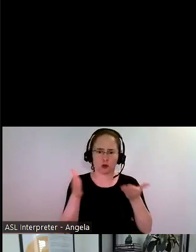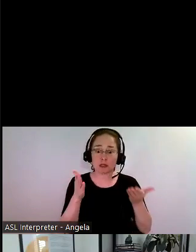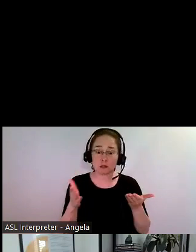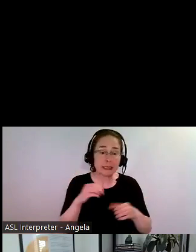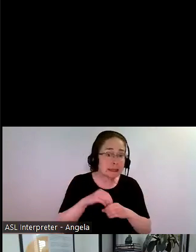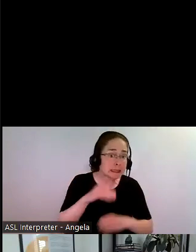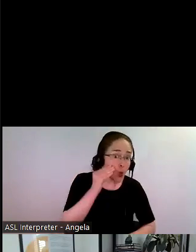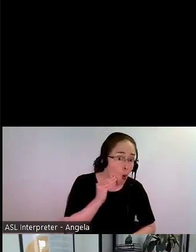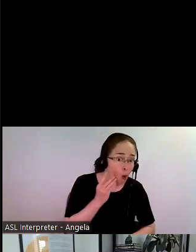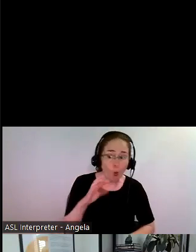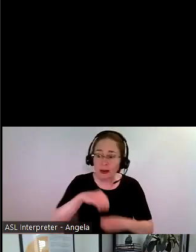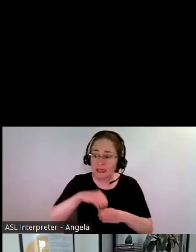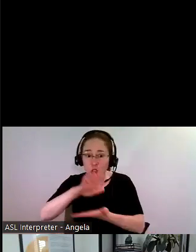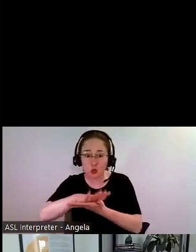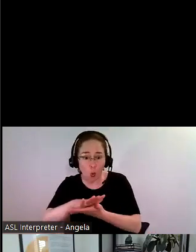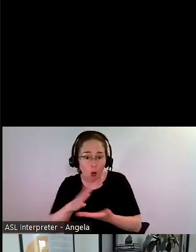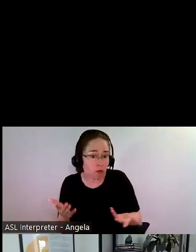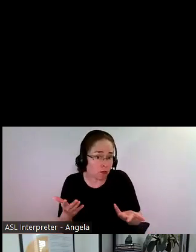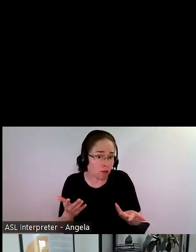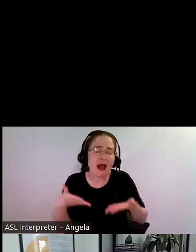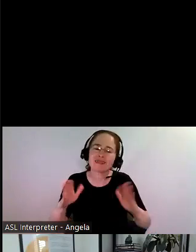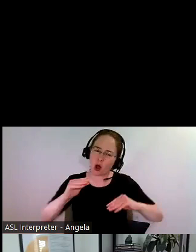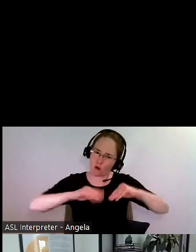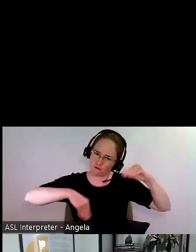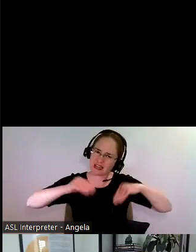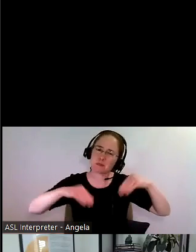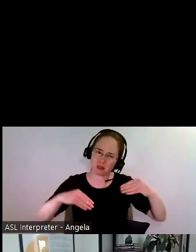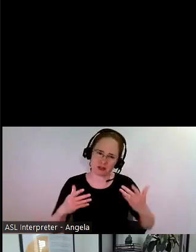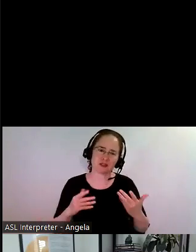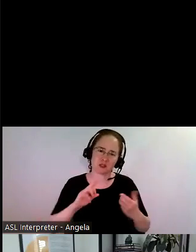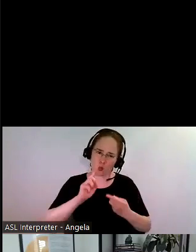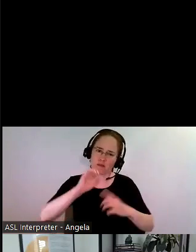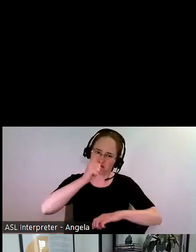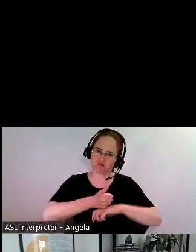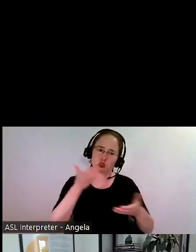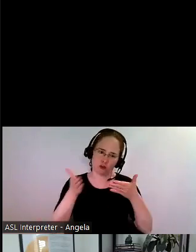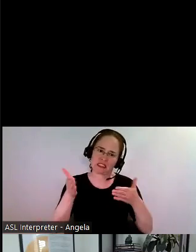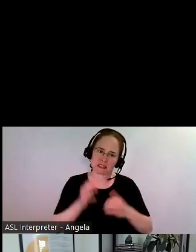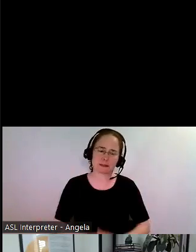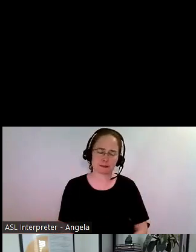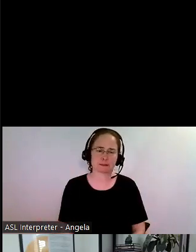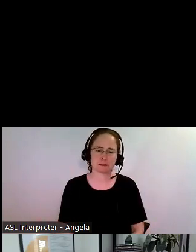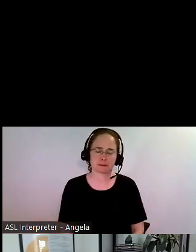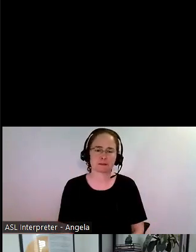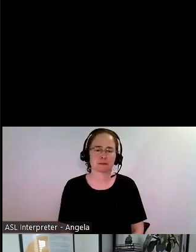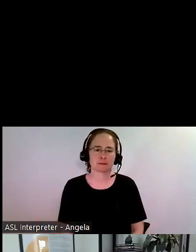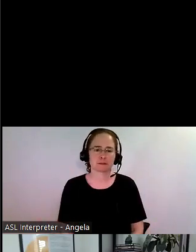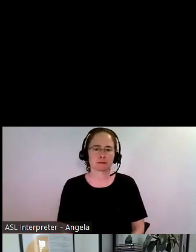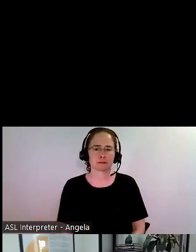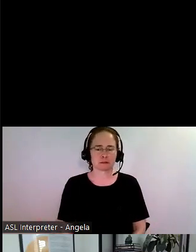the home? Is it in the school? And allowing for those flexibilities in design of service delivery to account for that. Next slide.